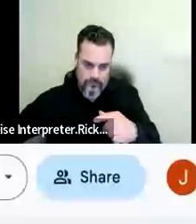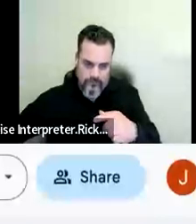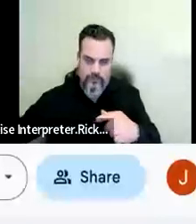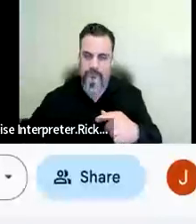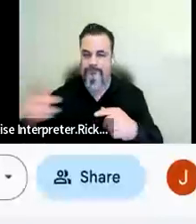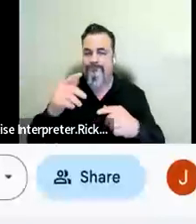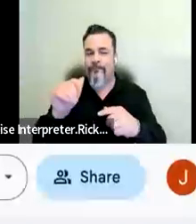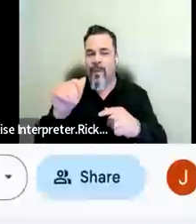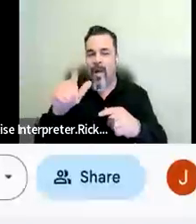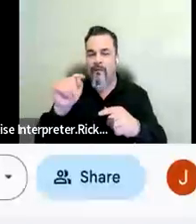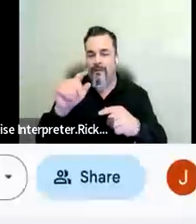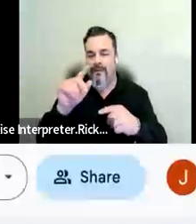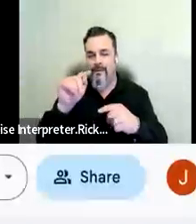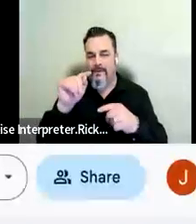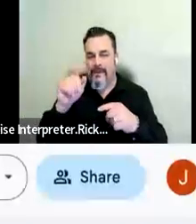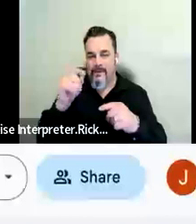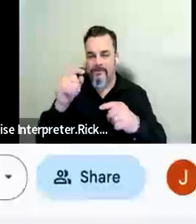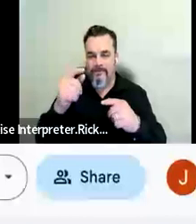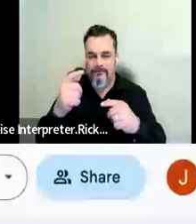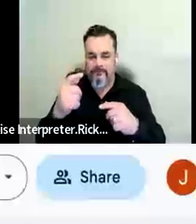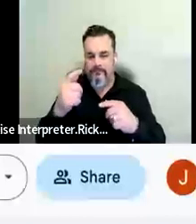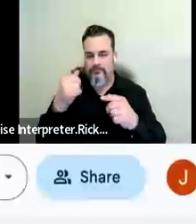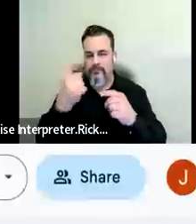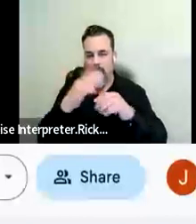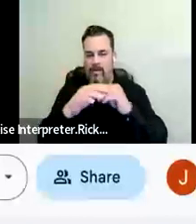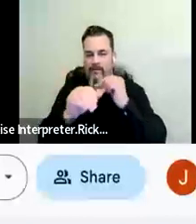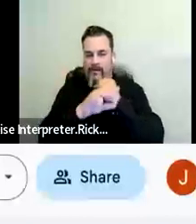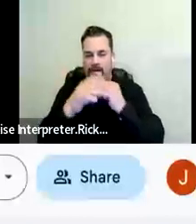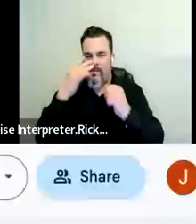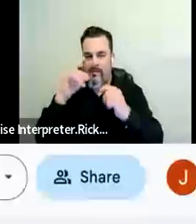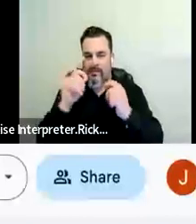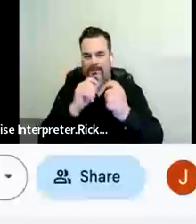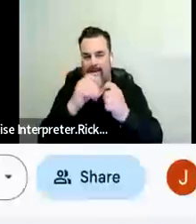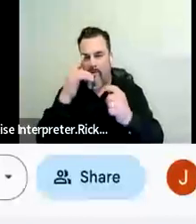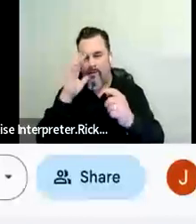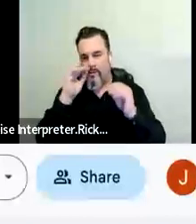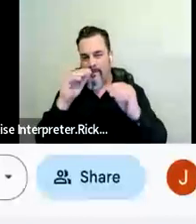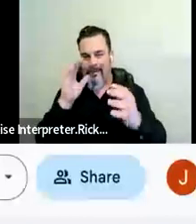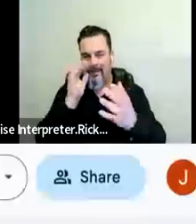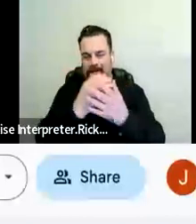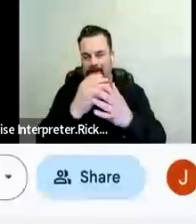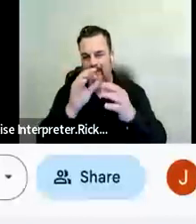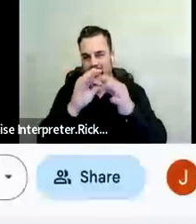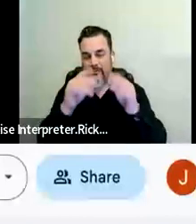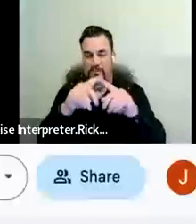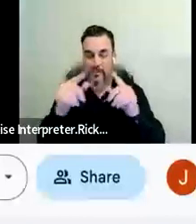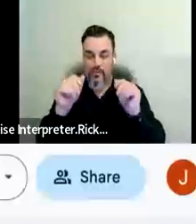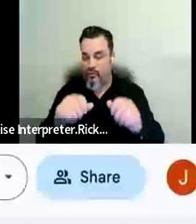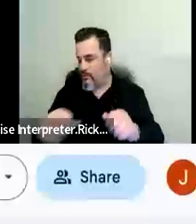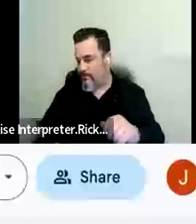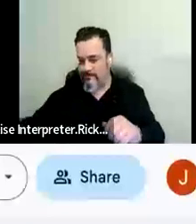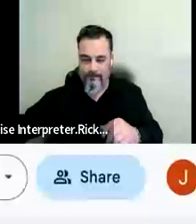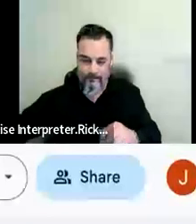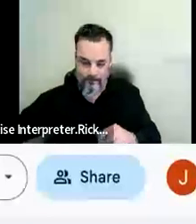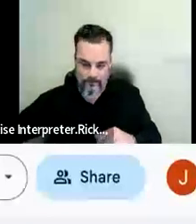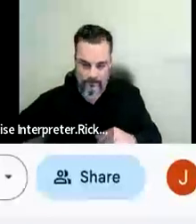flyer. So that, I don't know exactly why you would put an image caption on a printed flyer, but you could.